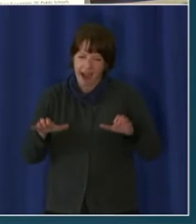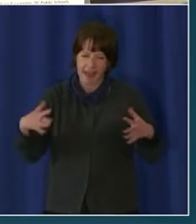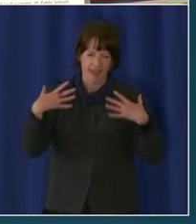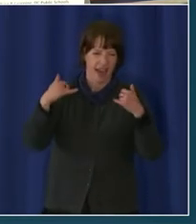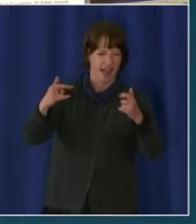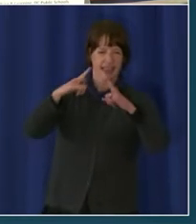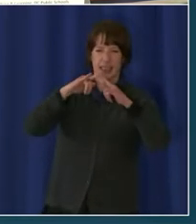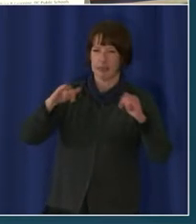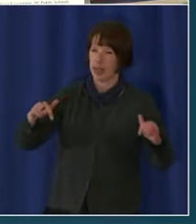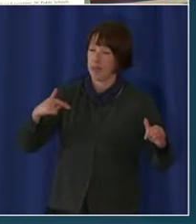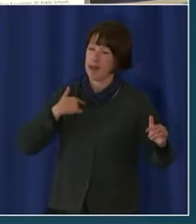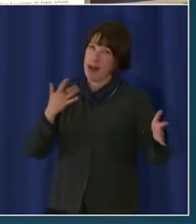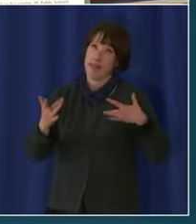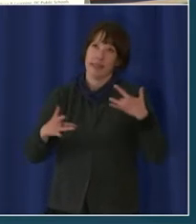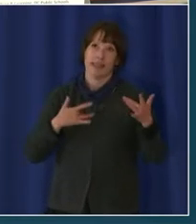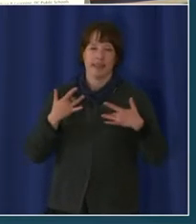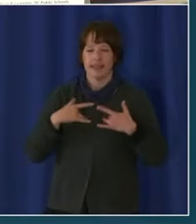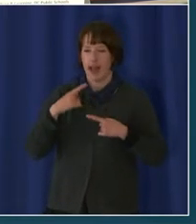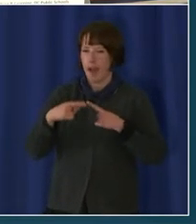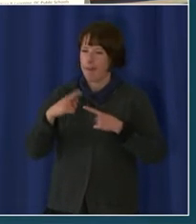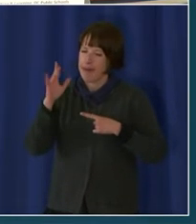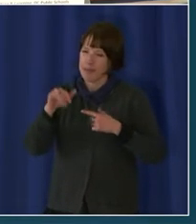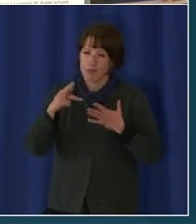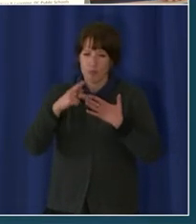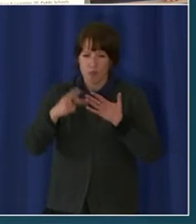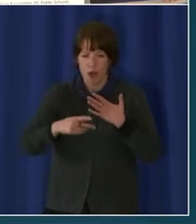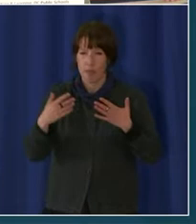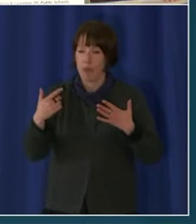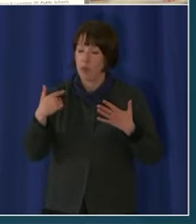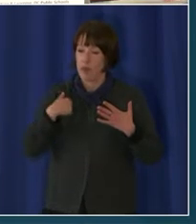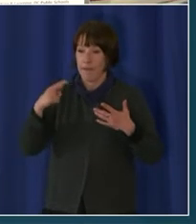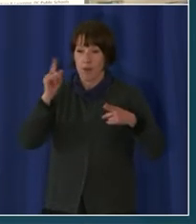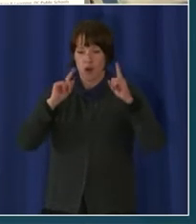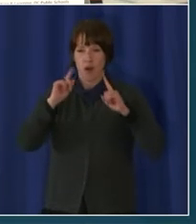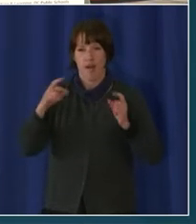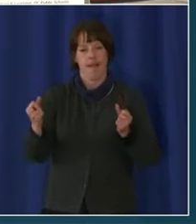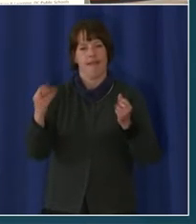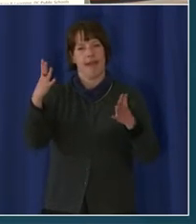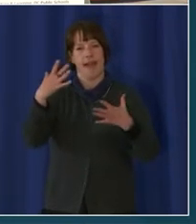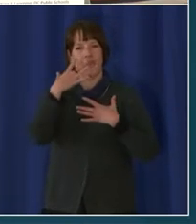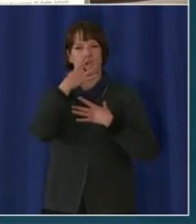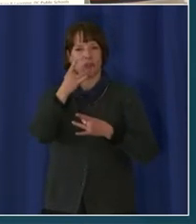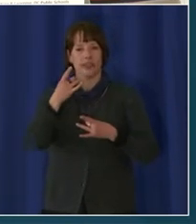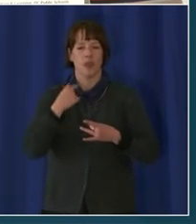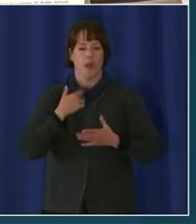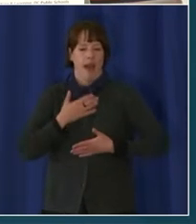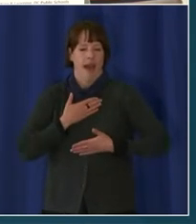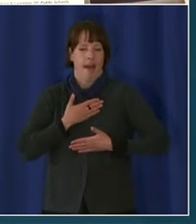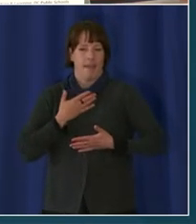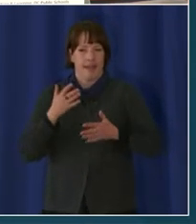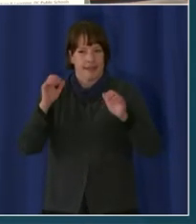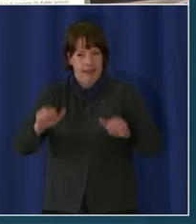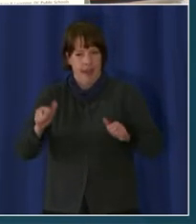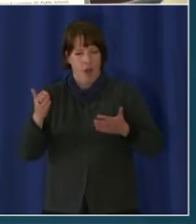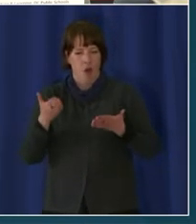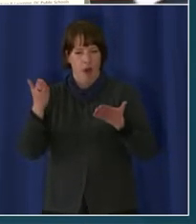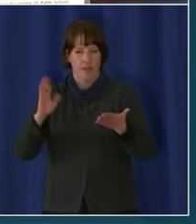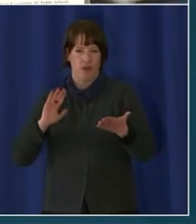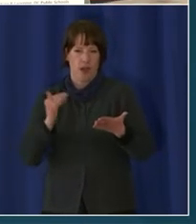So really thrilled about the outdoor pursuits. There's been a lot of interest, and we're just so happy to be able to offer this to our students this summer.